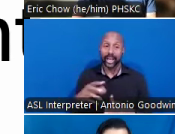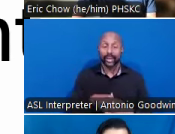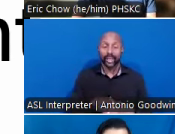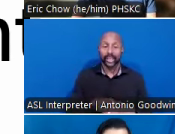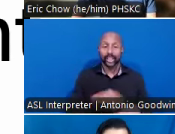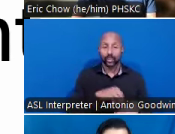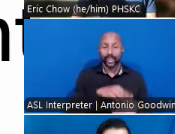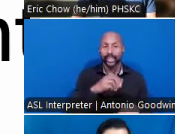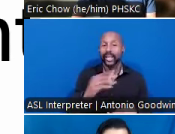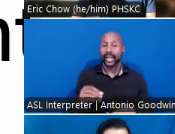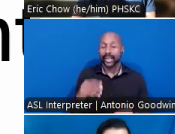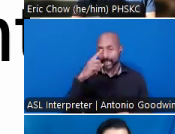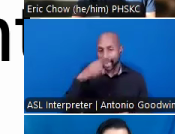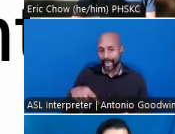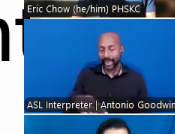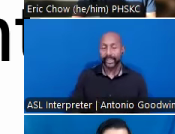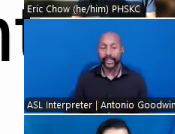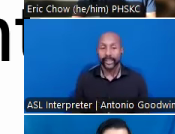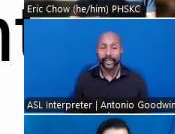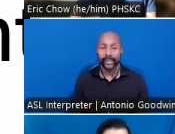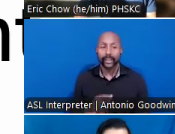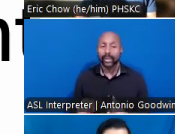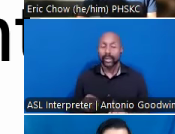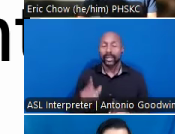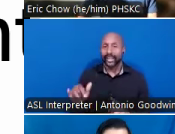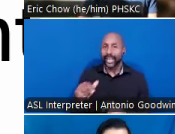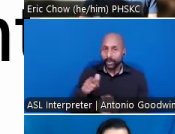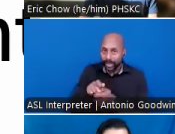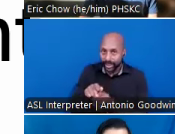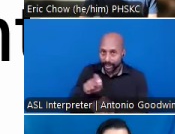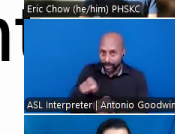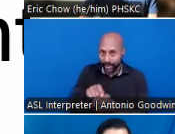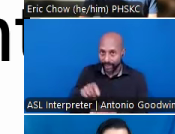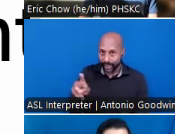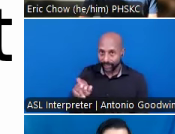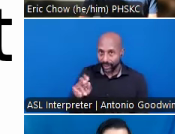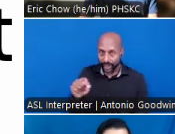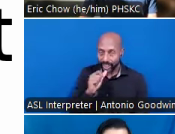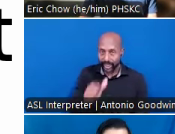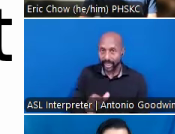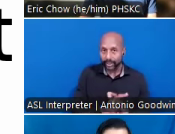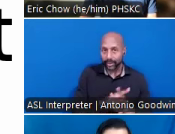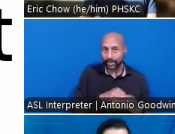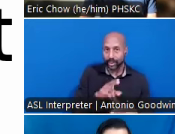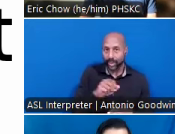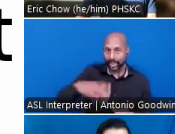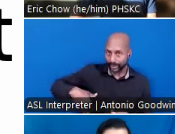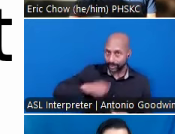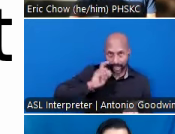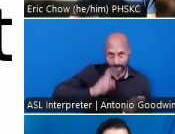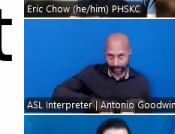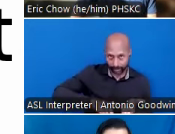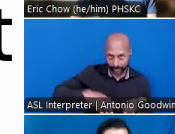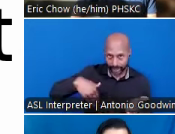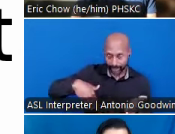we haven't yet seen here in the US, hasn't been detected in the US so far. But it is an important reminder that